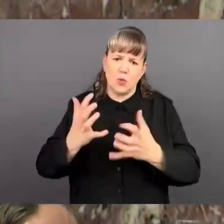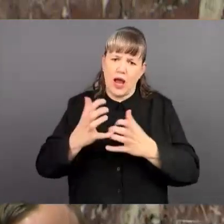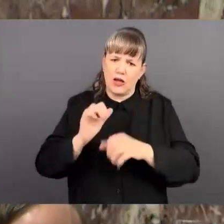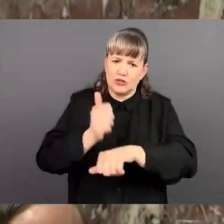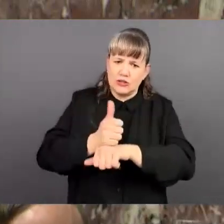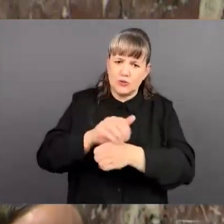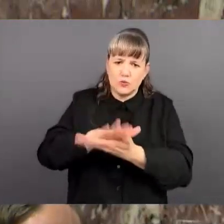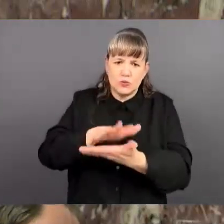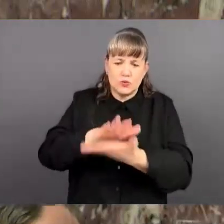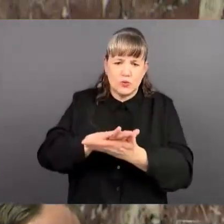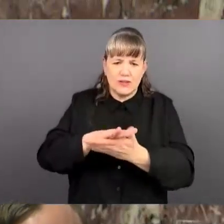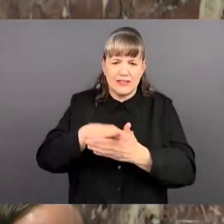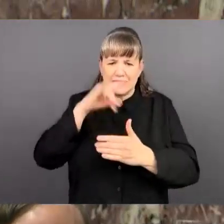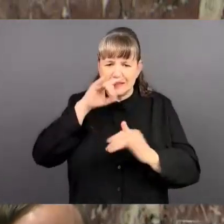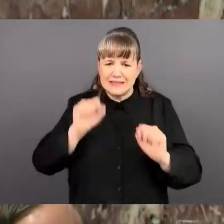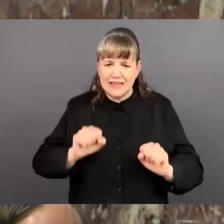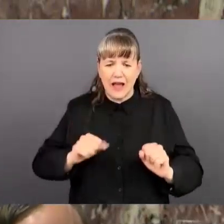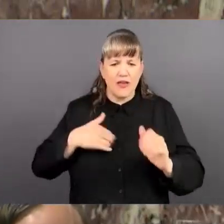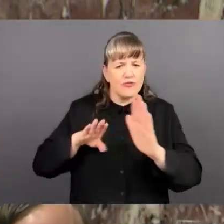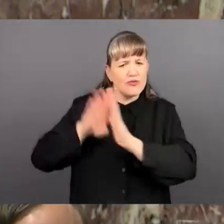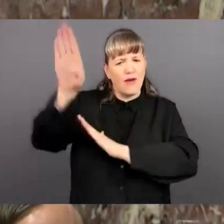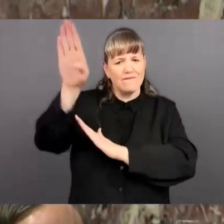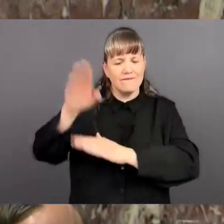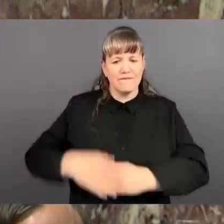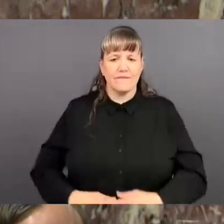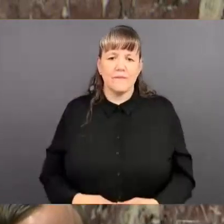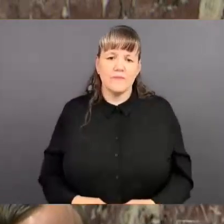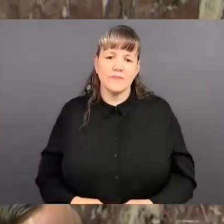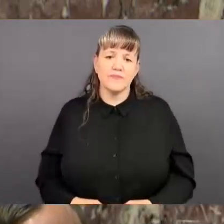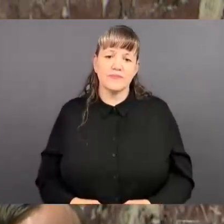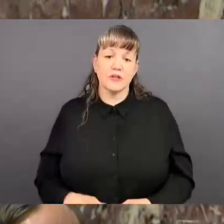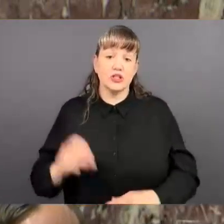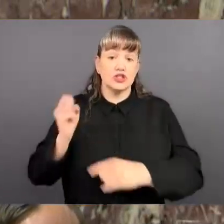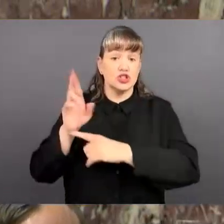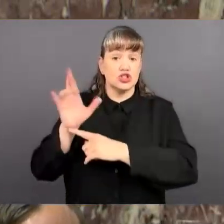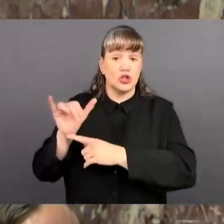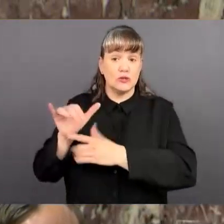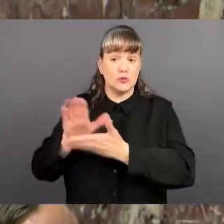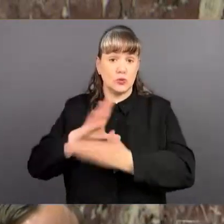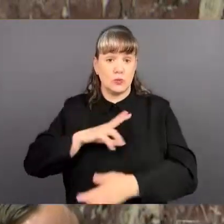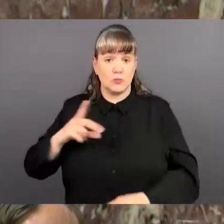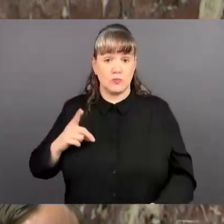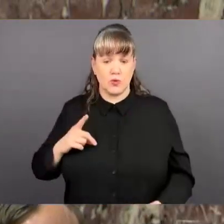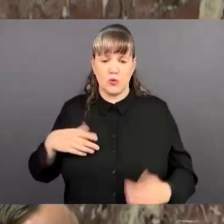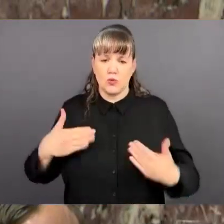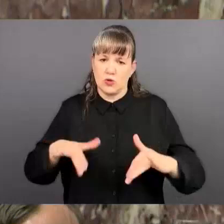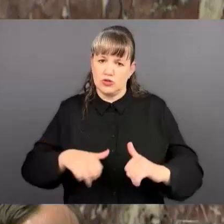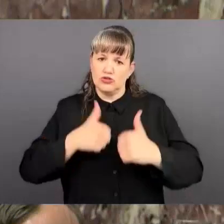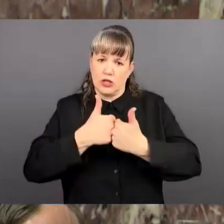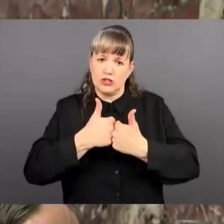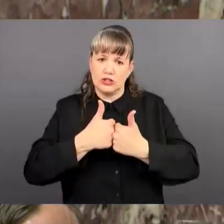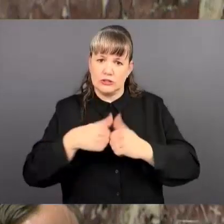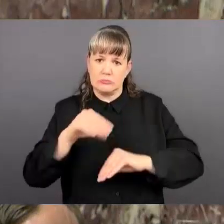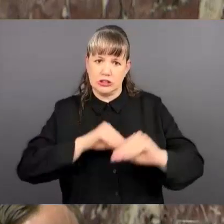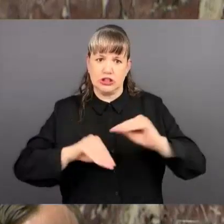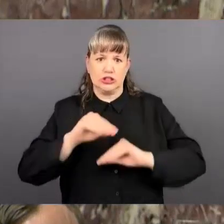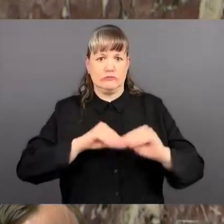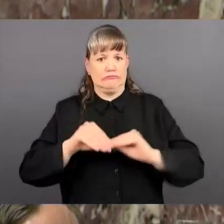Surrey School Board is facing a challenging budget this year, and it's really unfortunate that